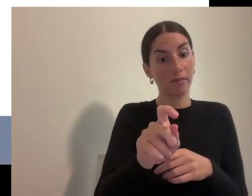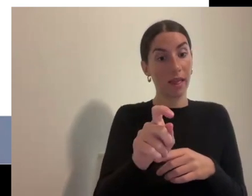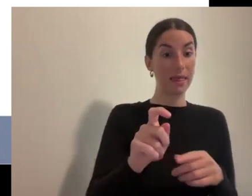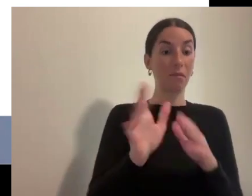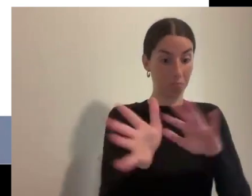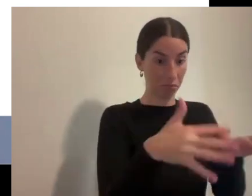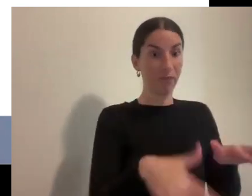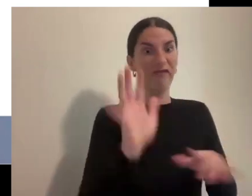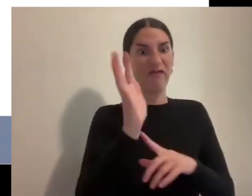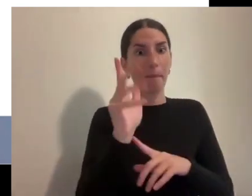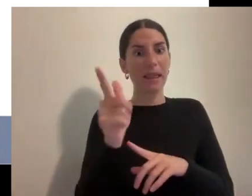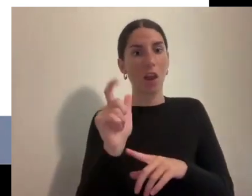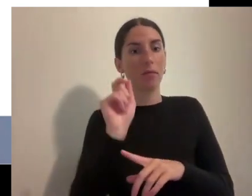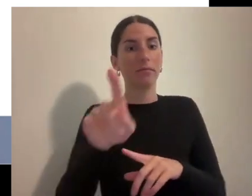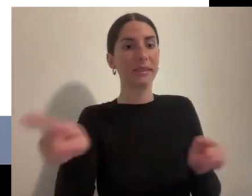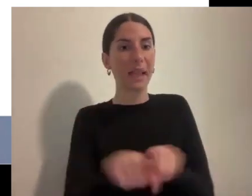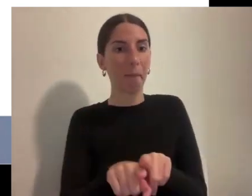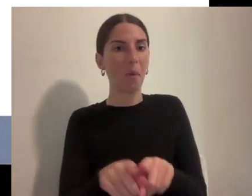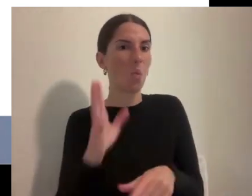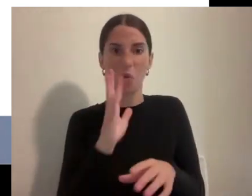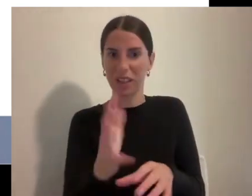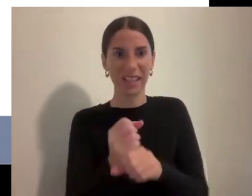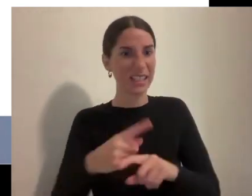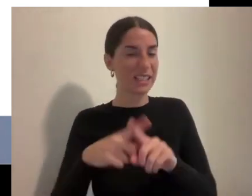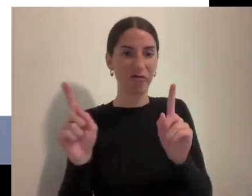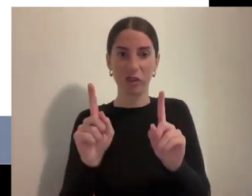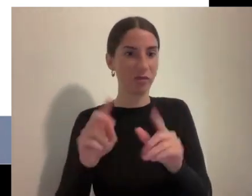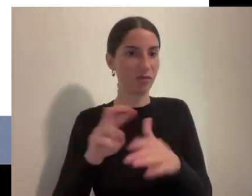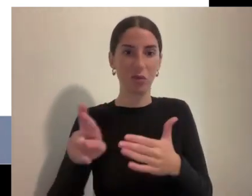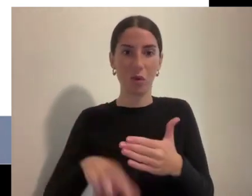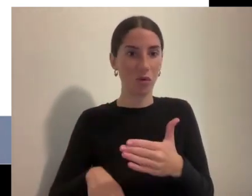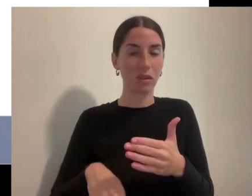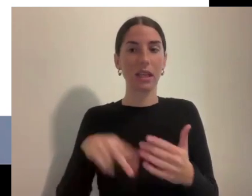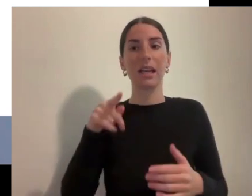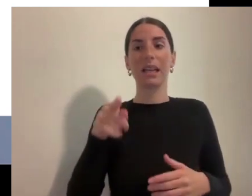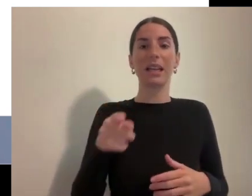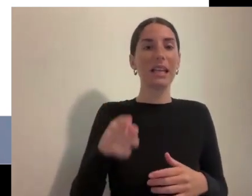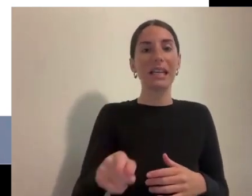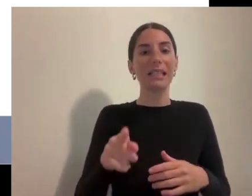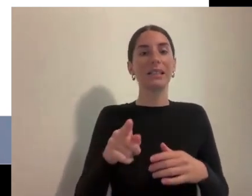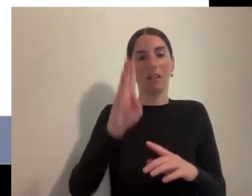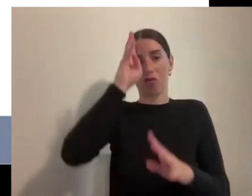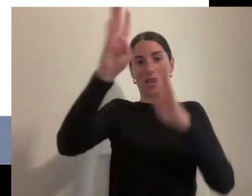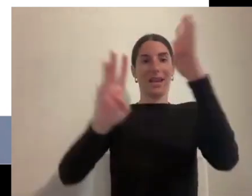to get different results. Because remember, this is generating the information, it's not finding it